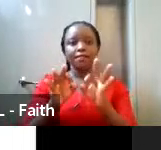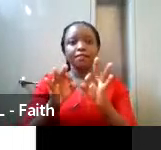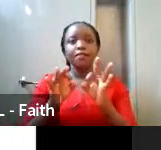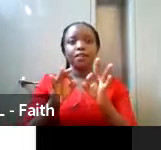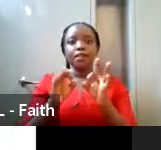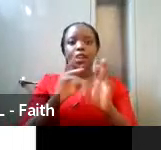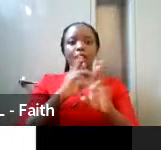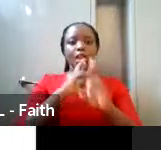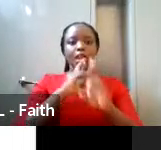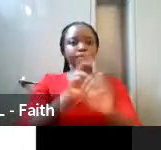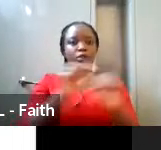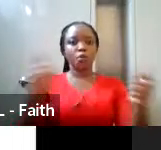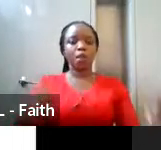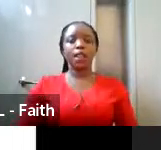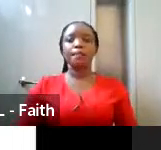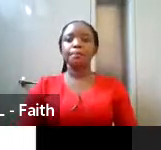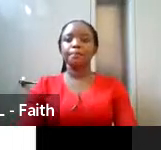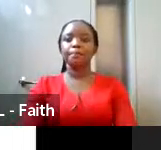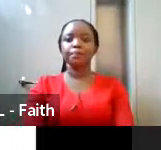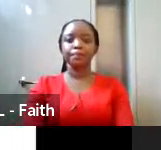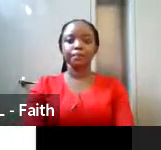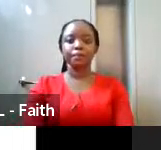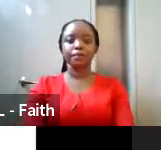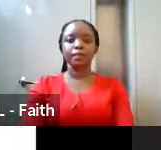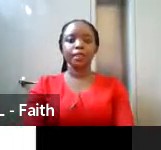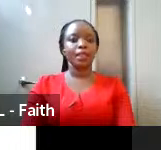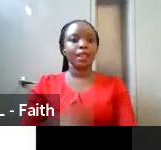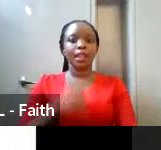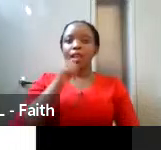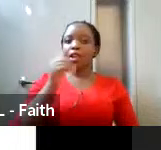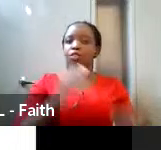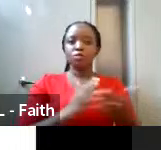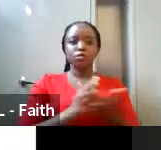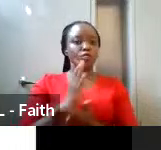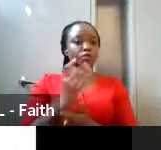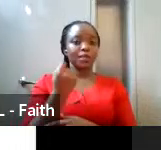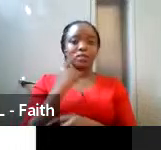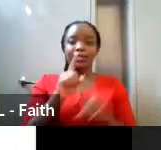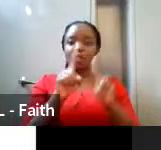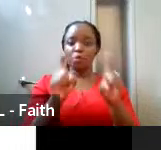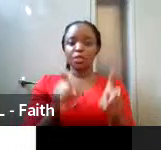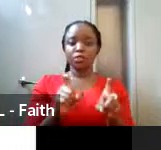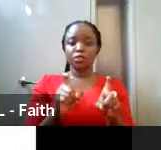correctly. I'm not sure I have understood it either.